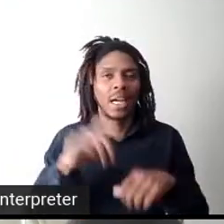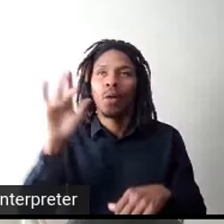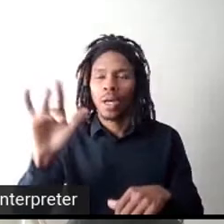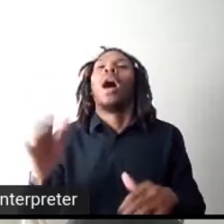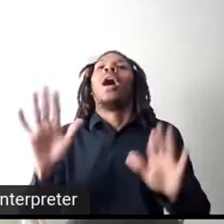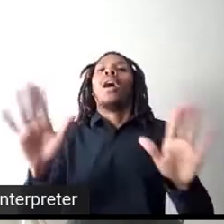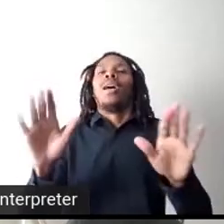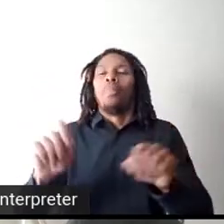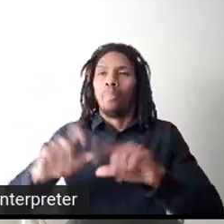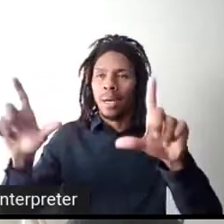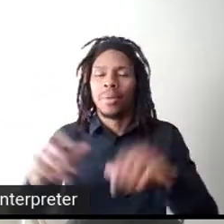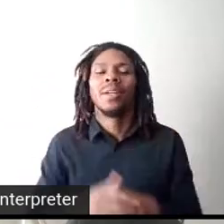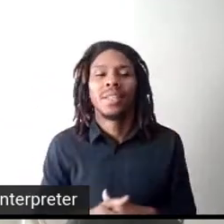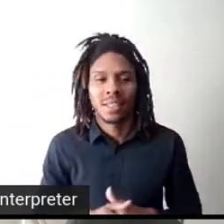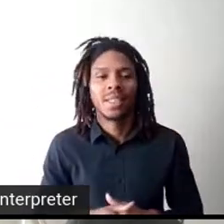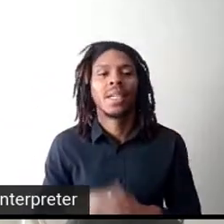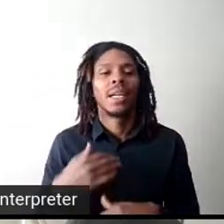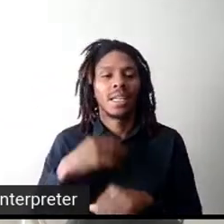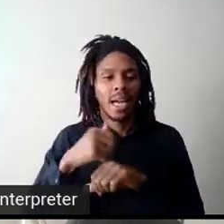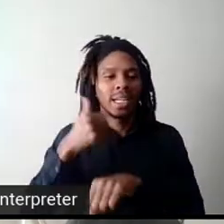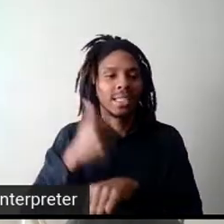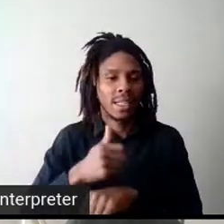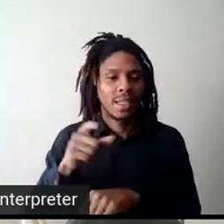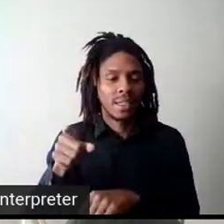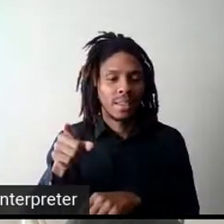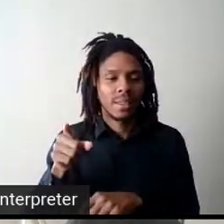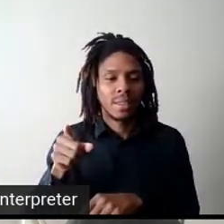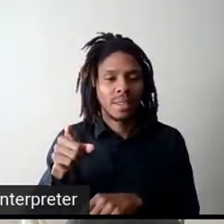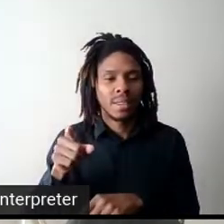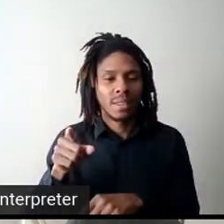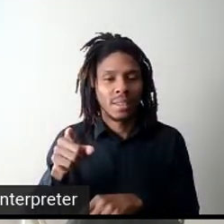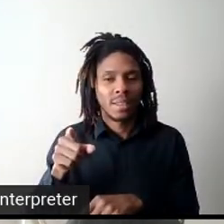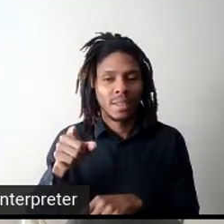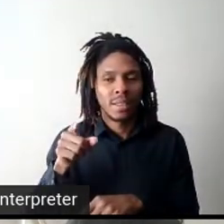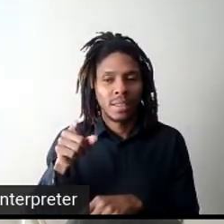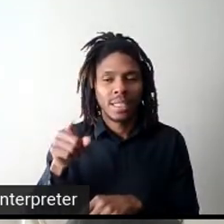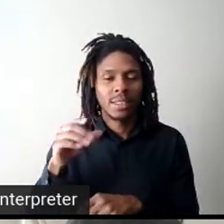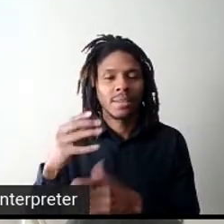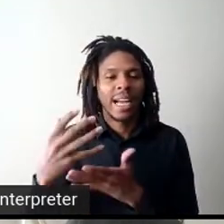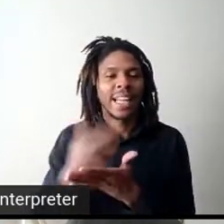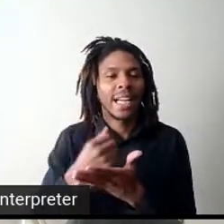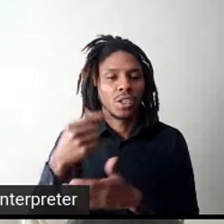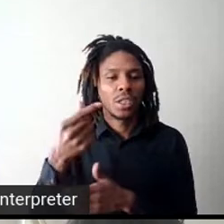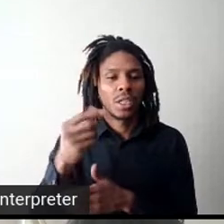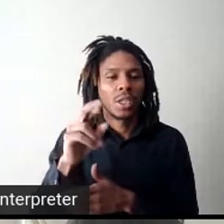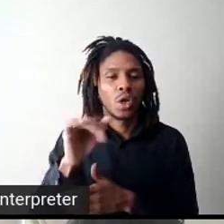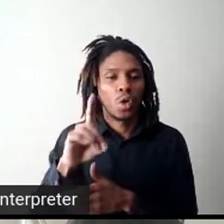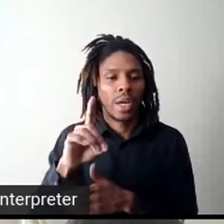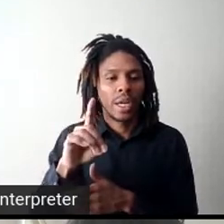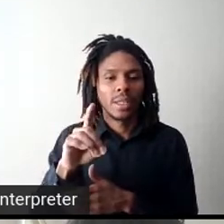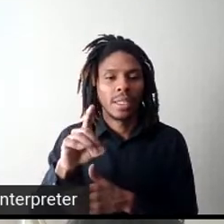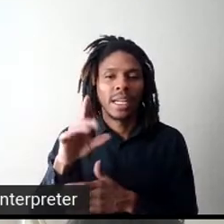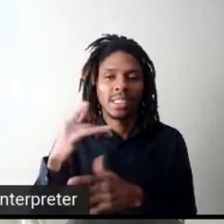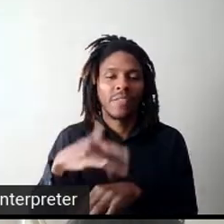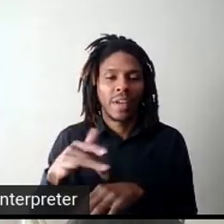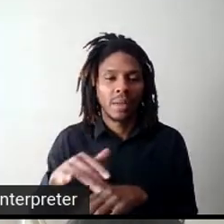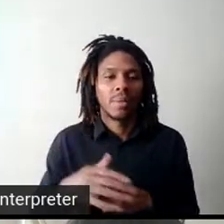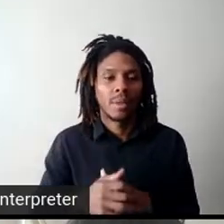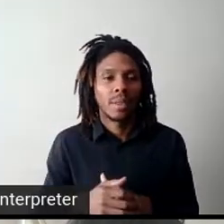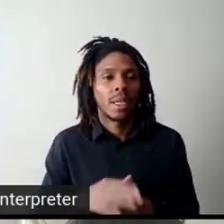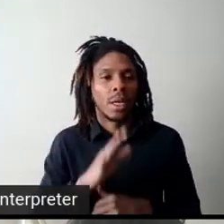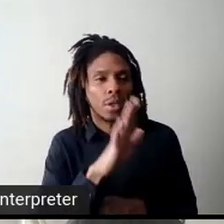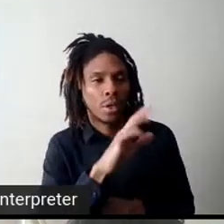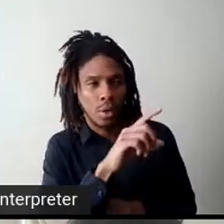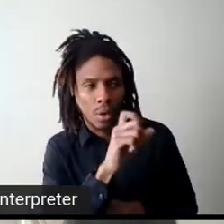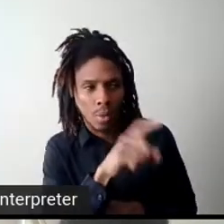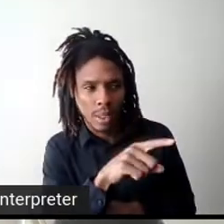So at this point, I can set up this collection grid as well, and it's available and so on and so forth. Now, to your question, how